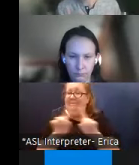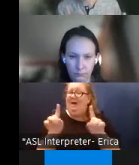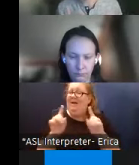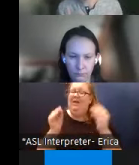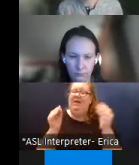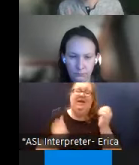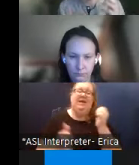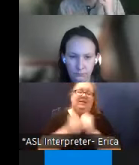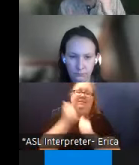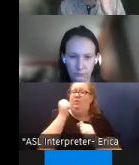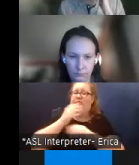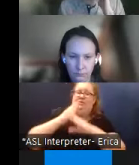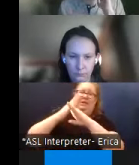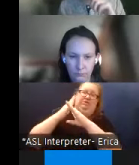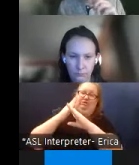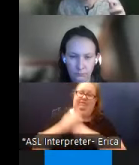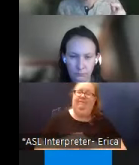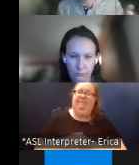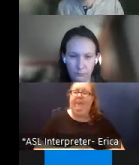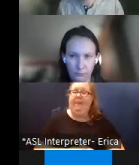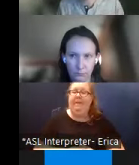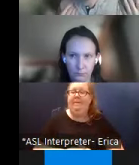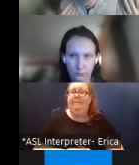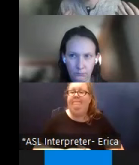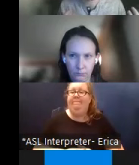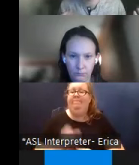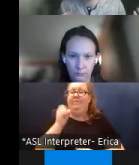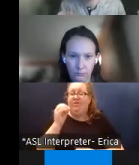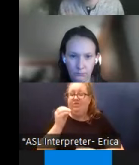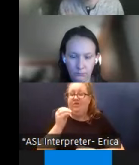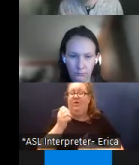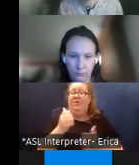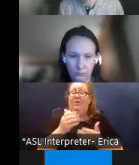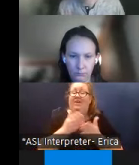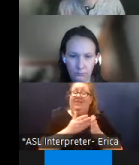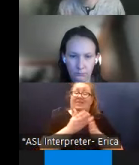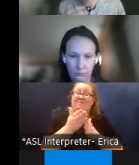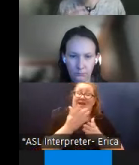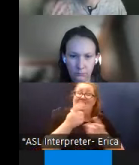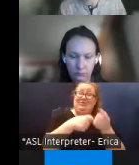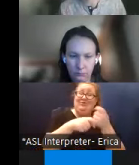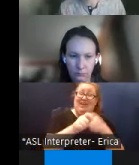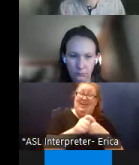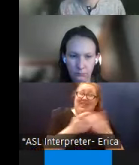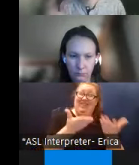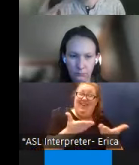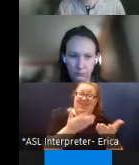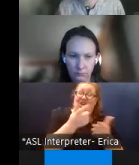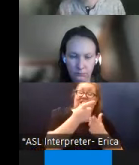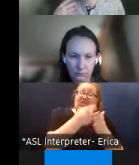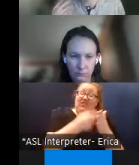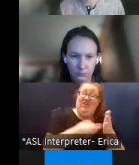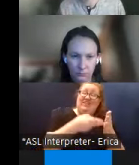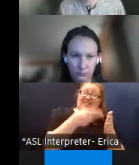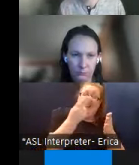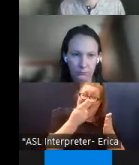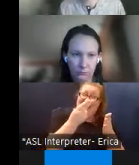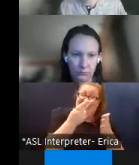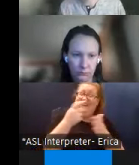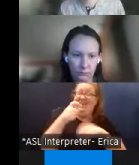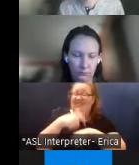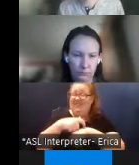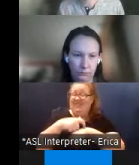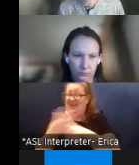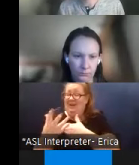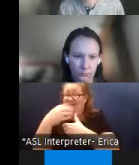level of protection. So the main trade-off there is some of the costs, some of the time